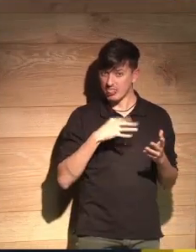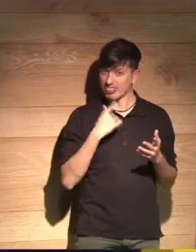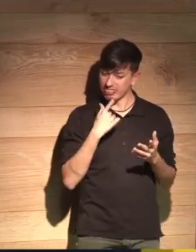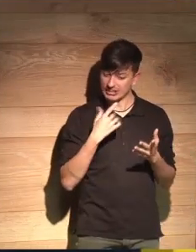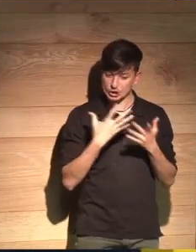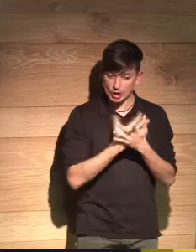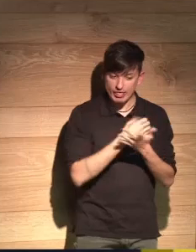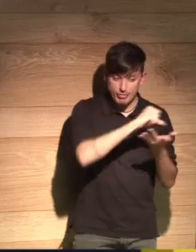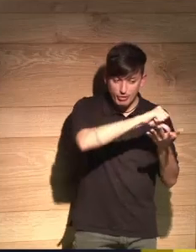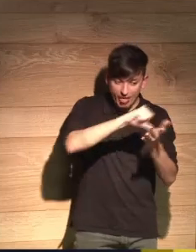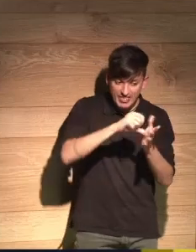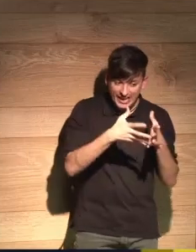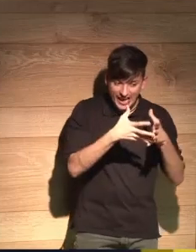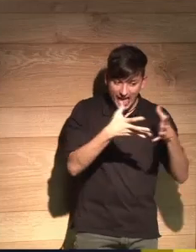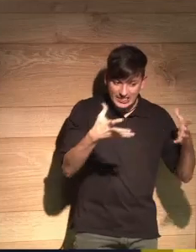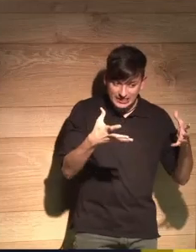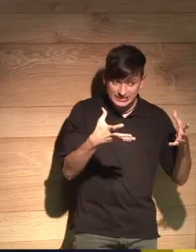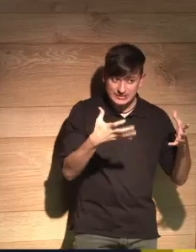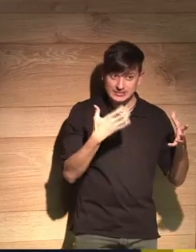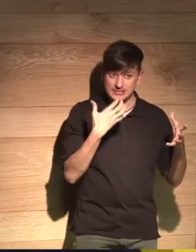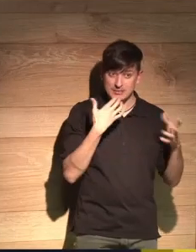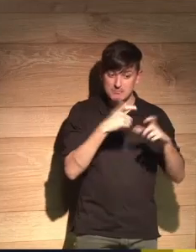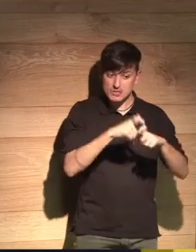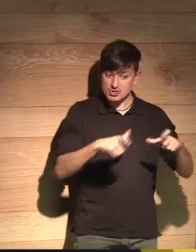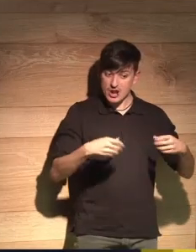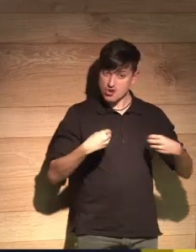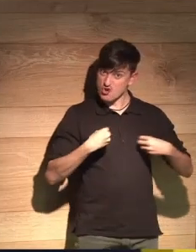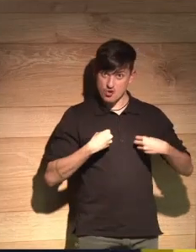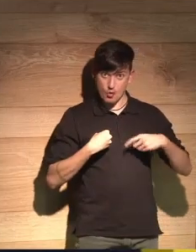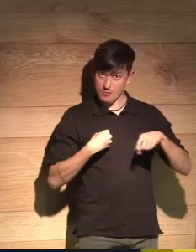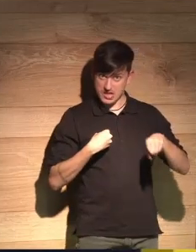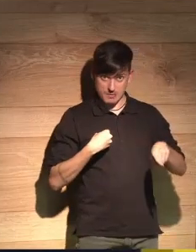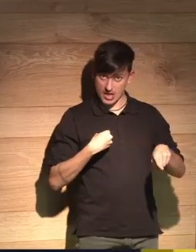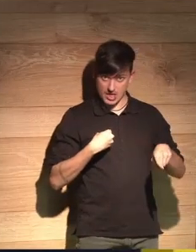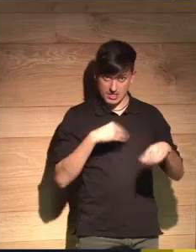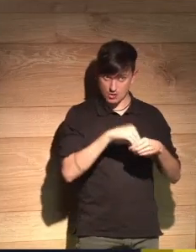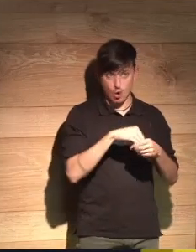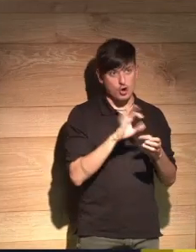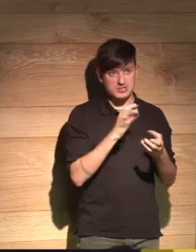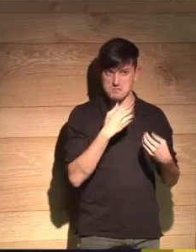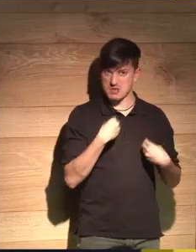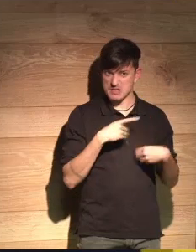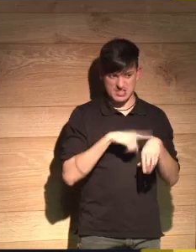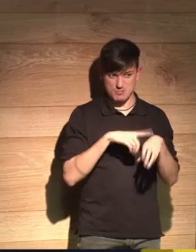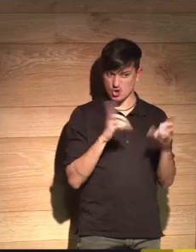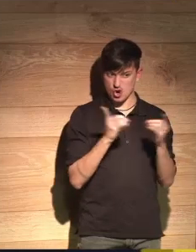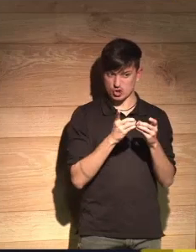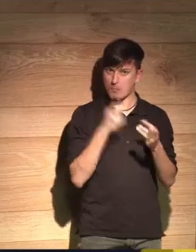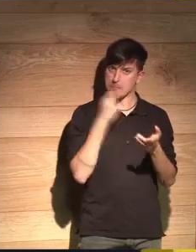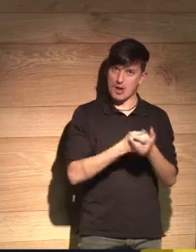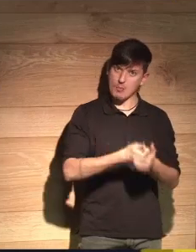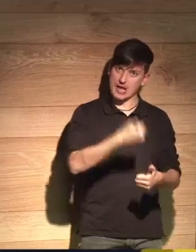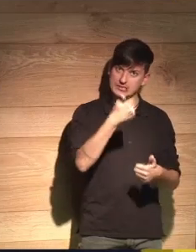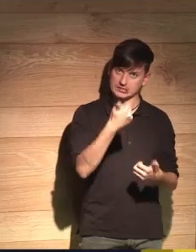big cities, that people who don't live in the city, or if you don't